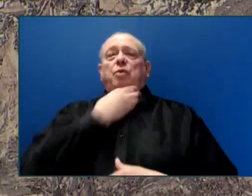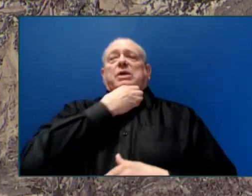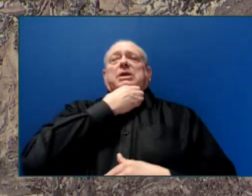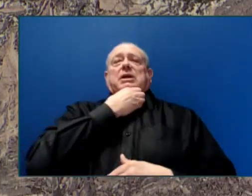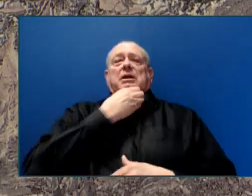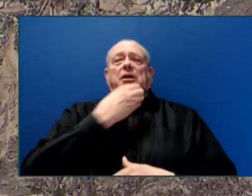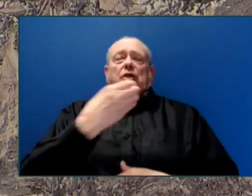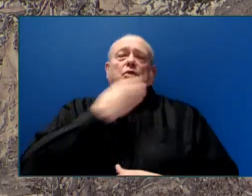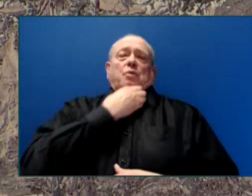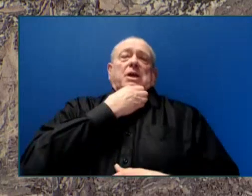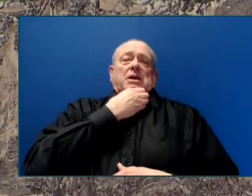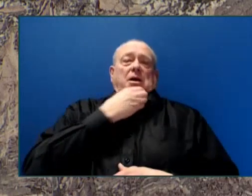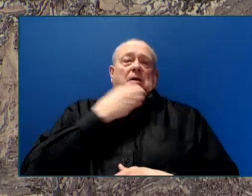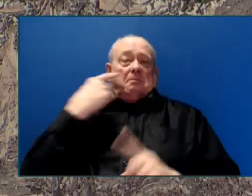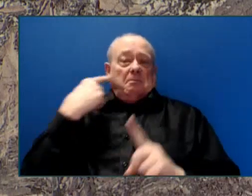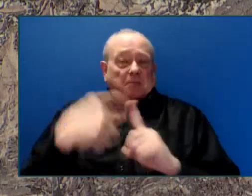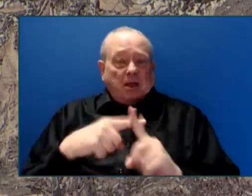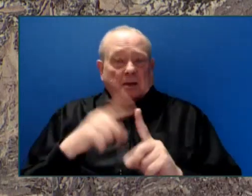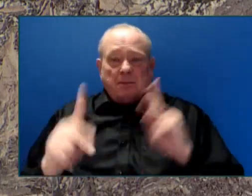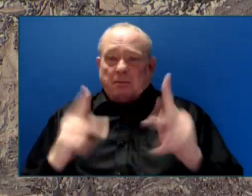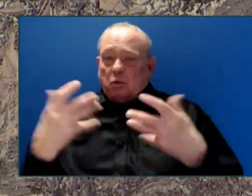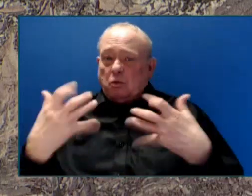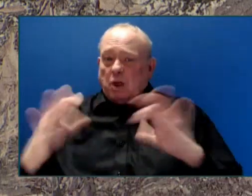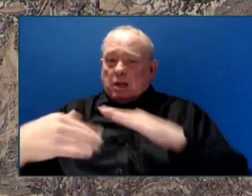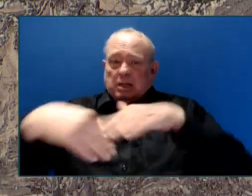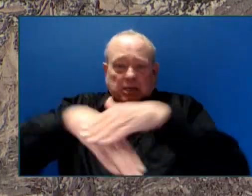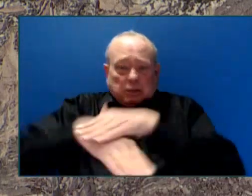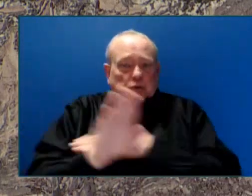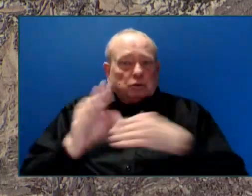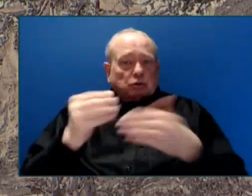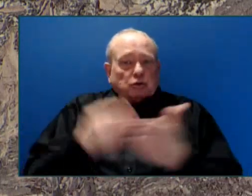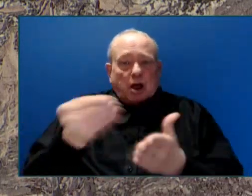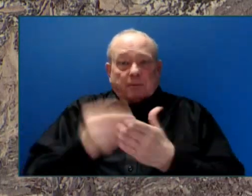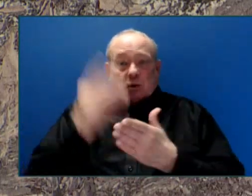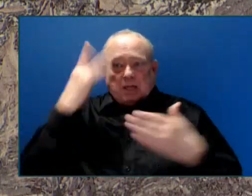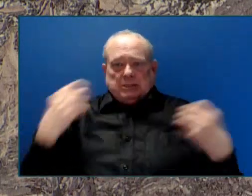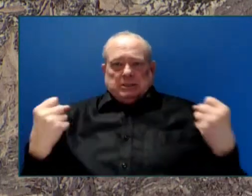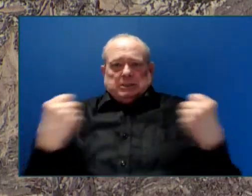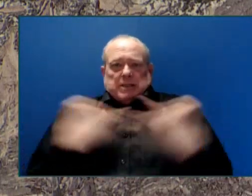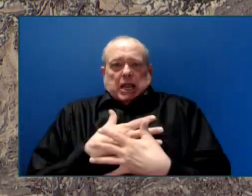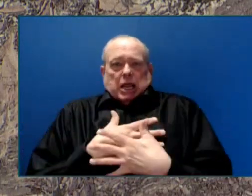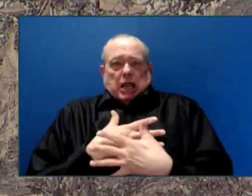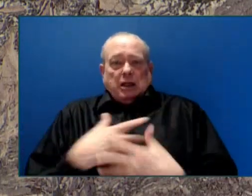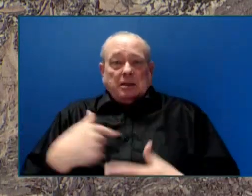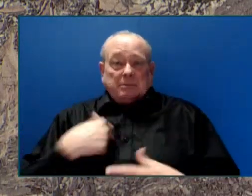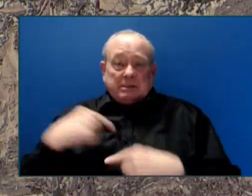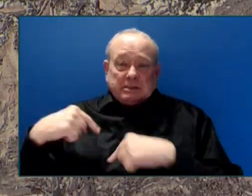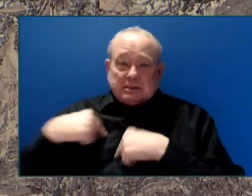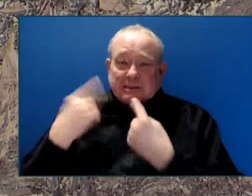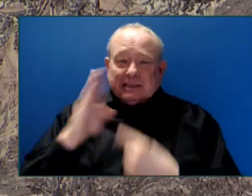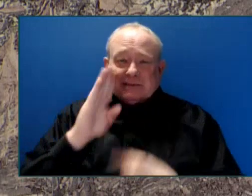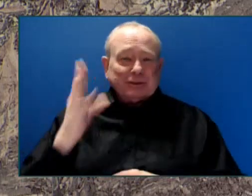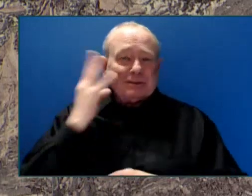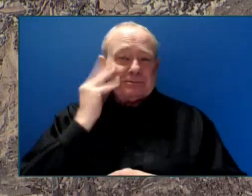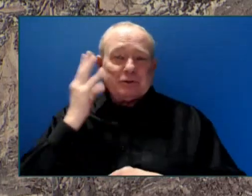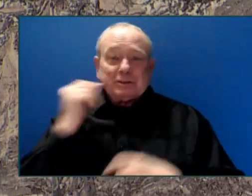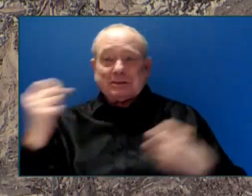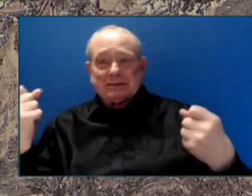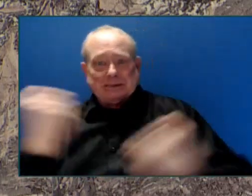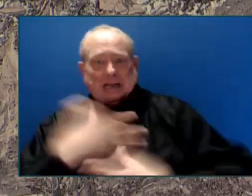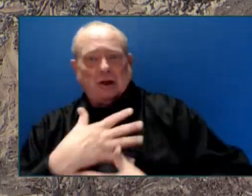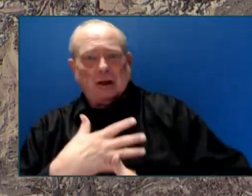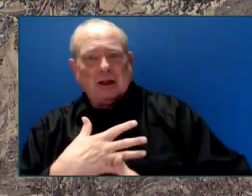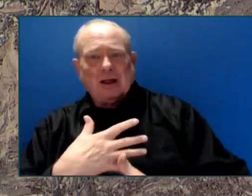never seen or been so scared. This is just not right," end quote. Staff and business owners say the